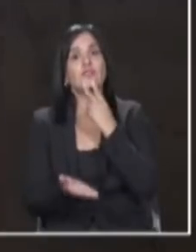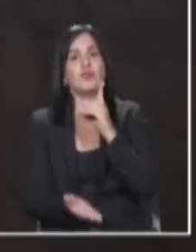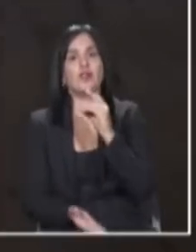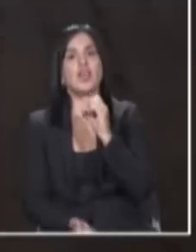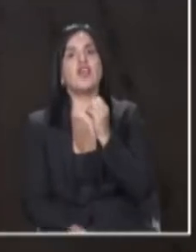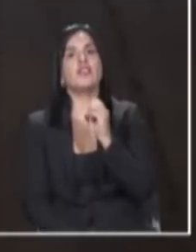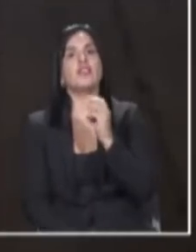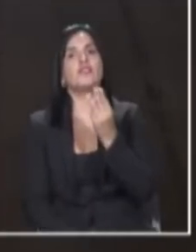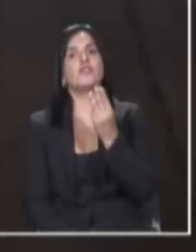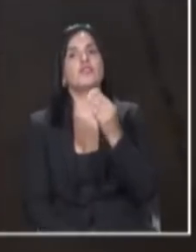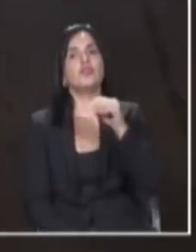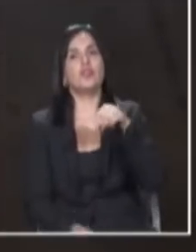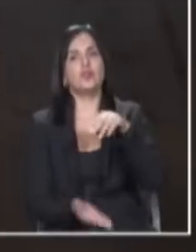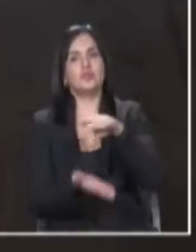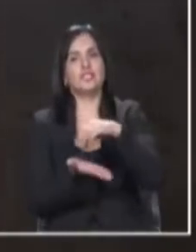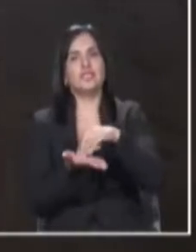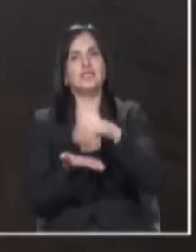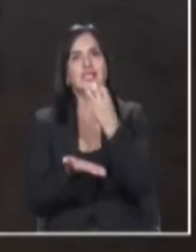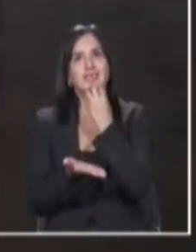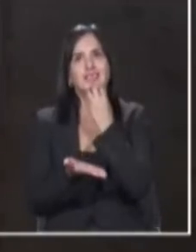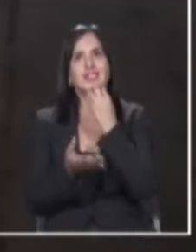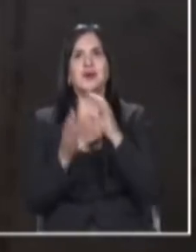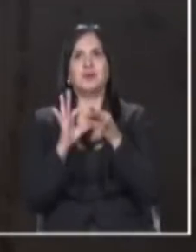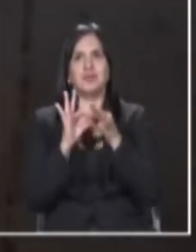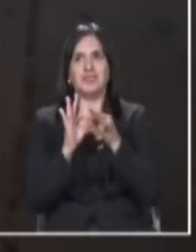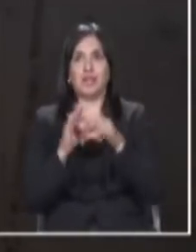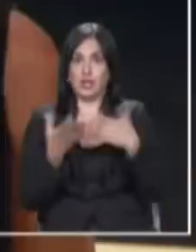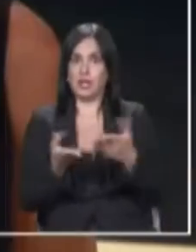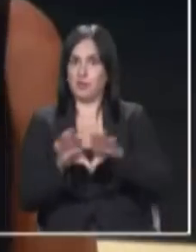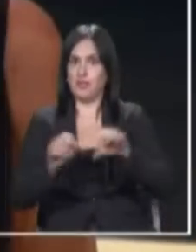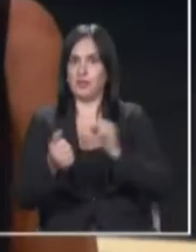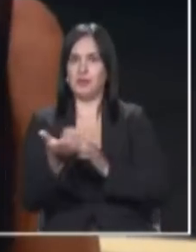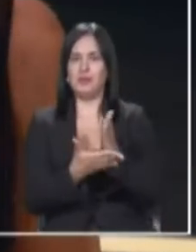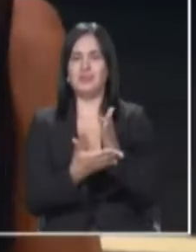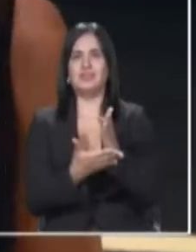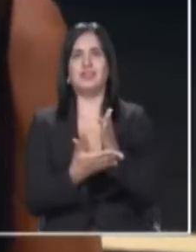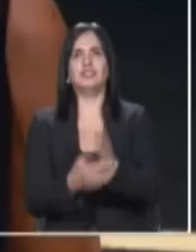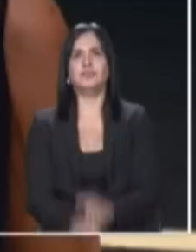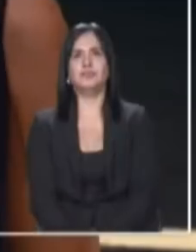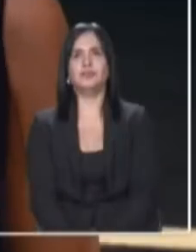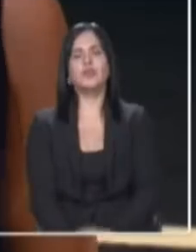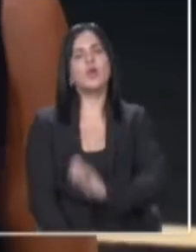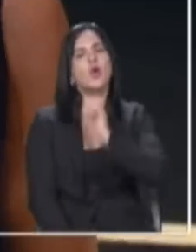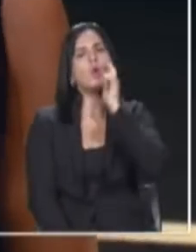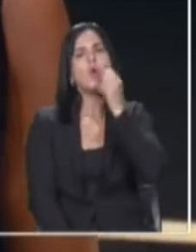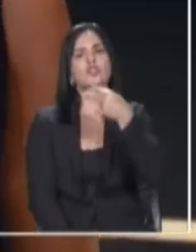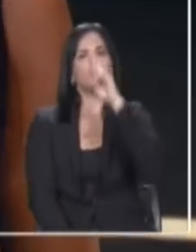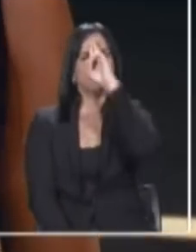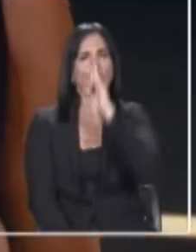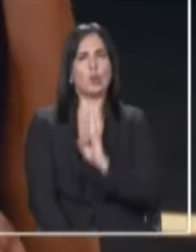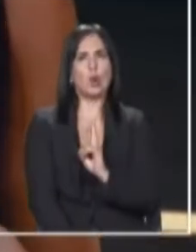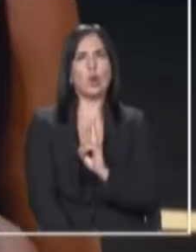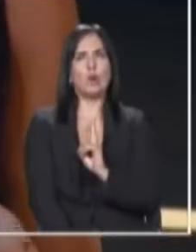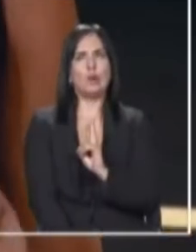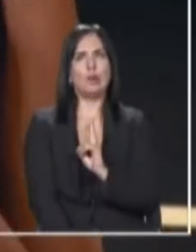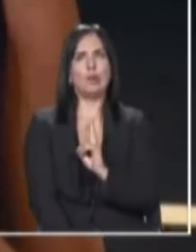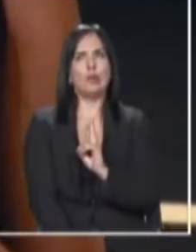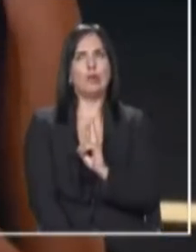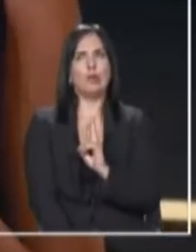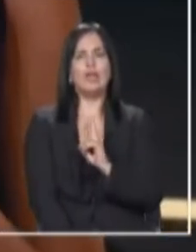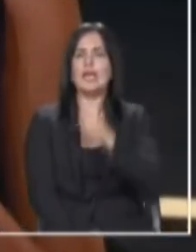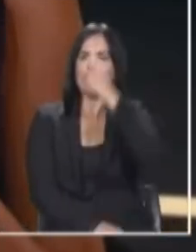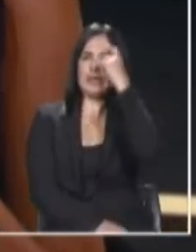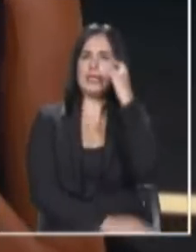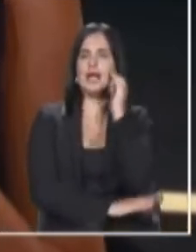thank you Mr Darwin now we are ready to start what role do you believe a doubt